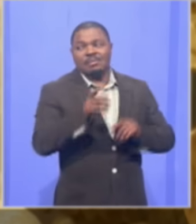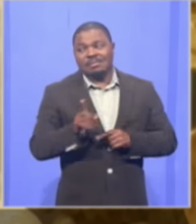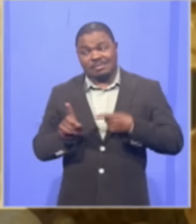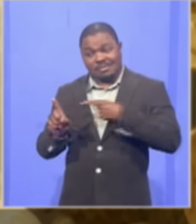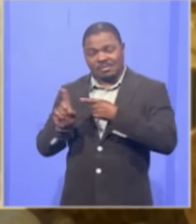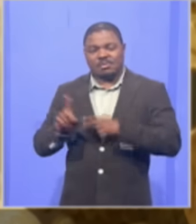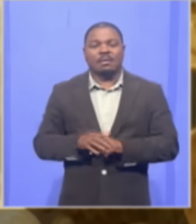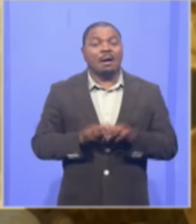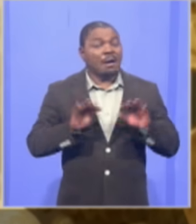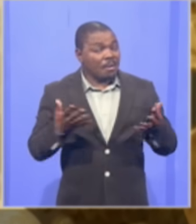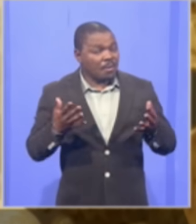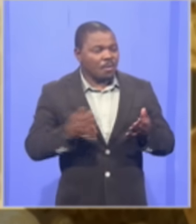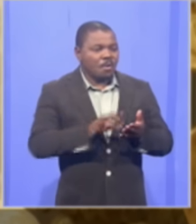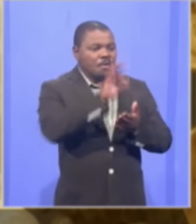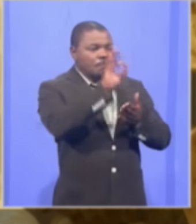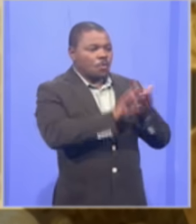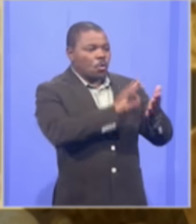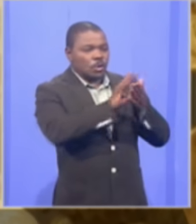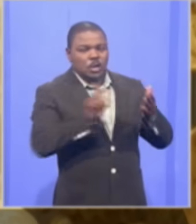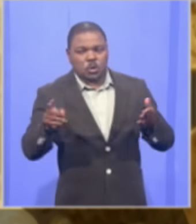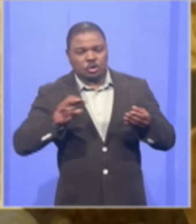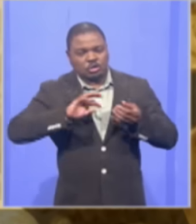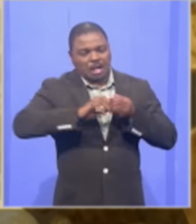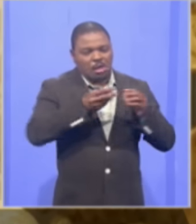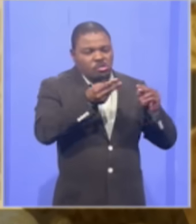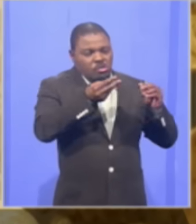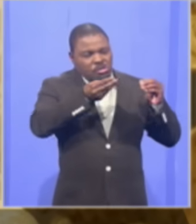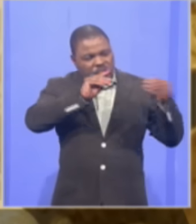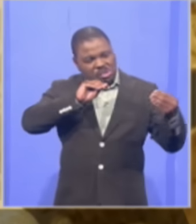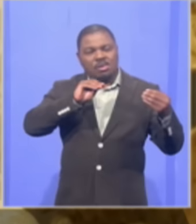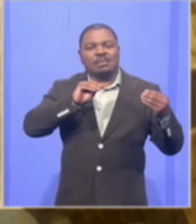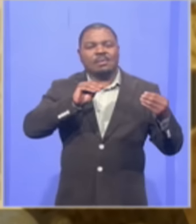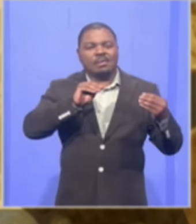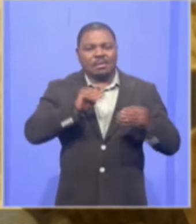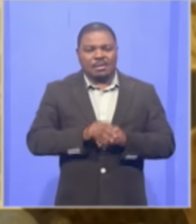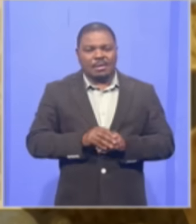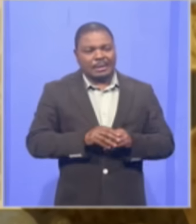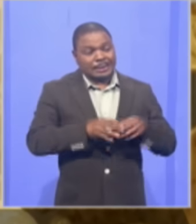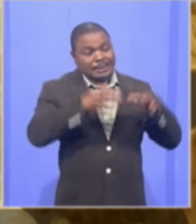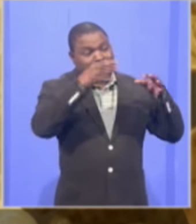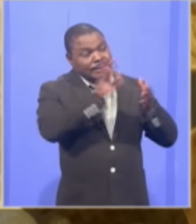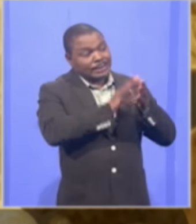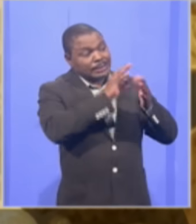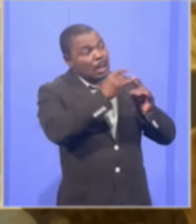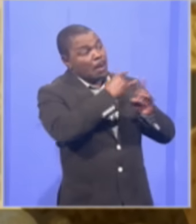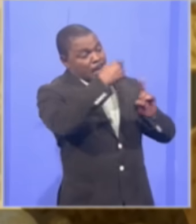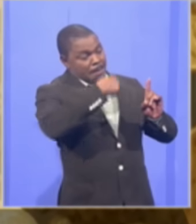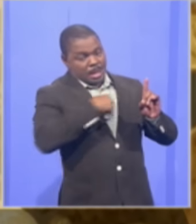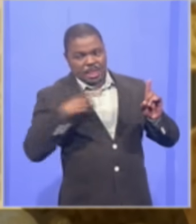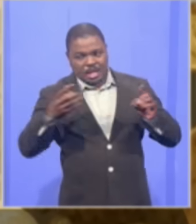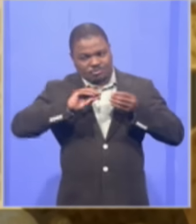steal the election. They tried to obfuscate the election. They did things that nobody's ever even imagined, even in